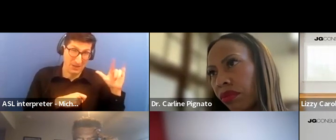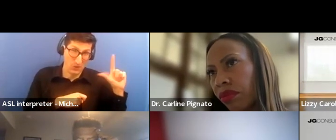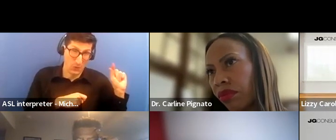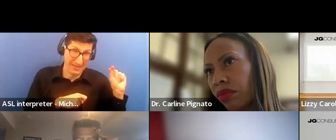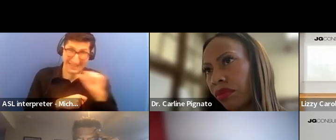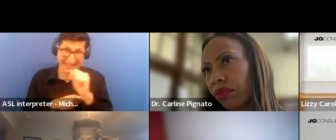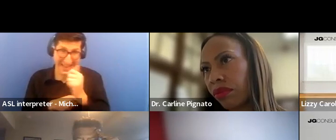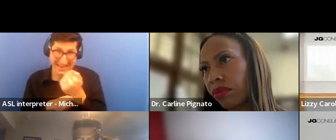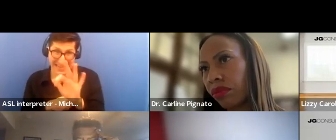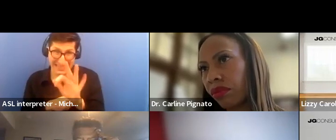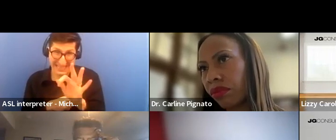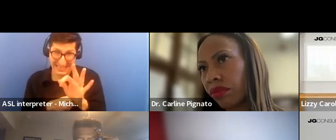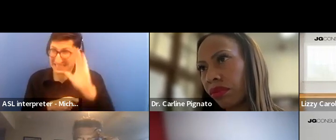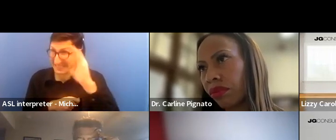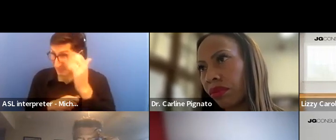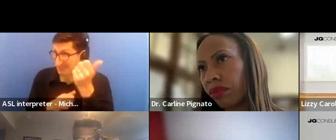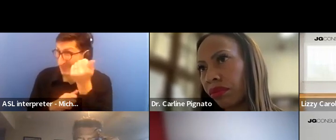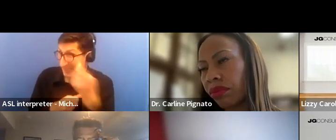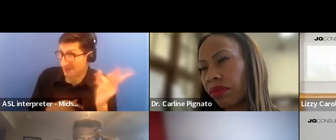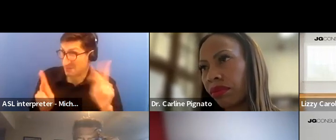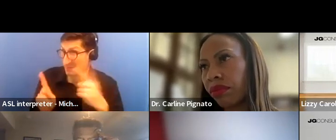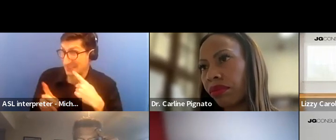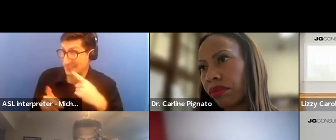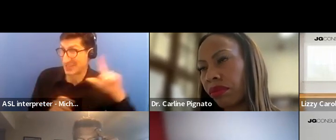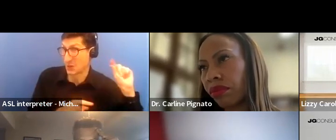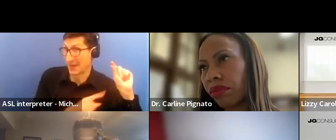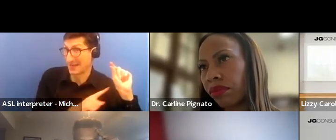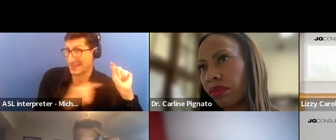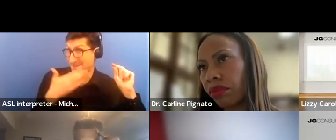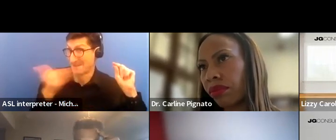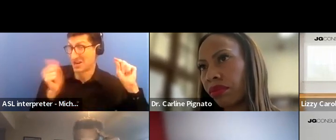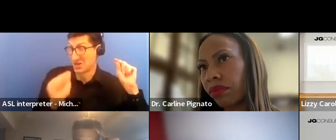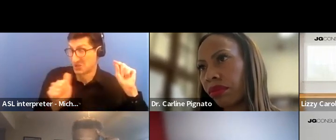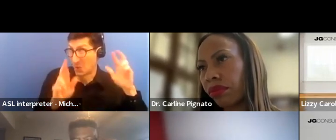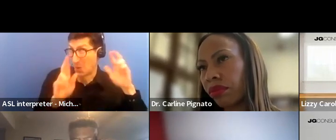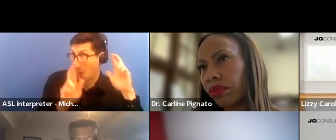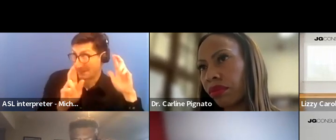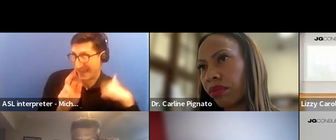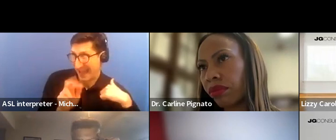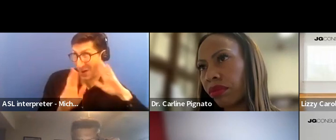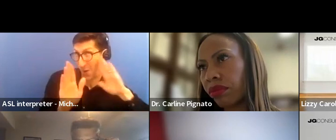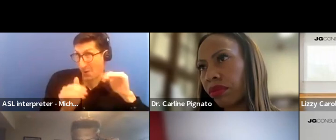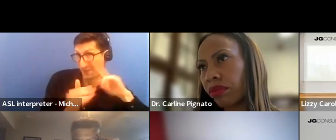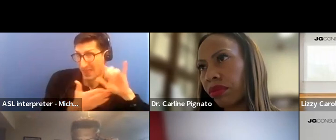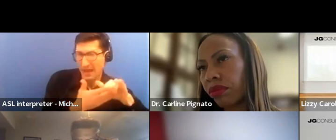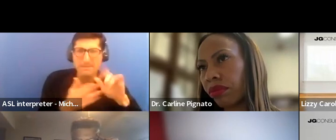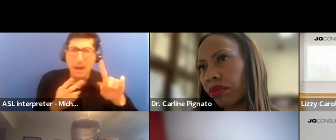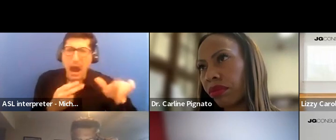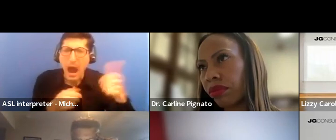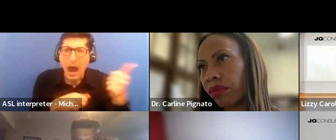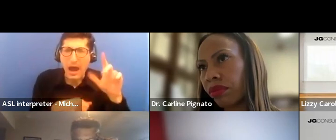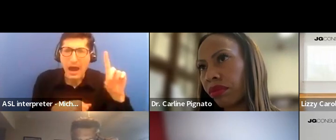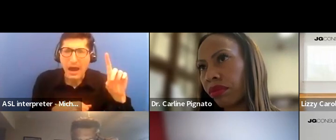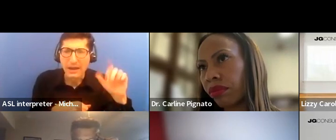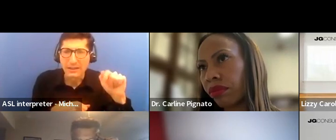saw several other people say that worked better, so I'm hoping that we can go to 20th. And then are there any other dates that we need to hold?